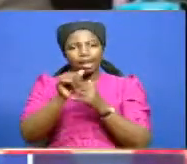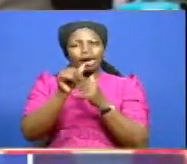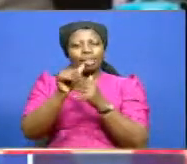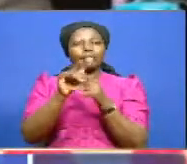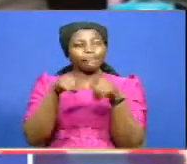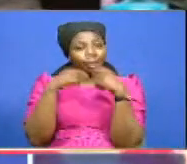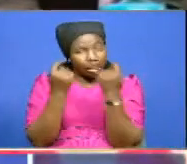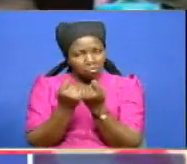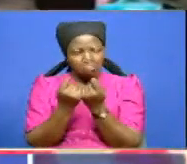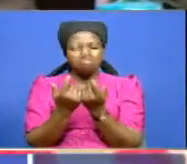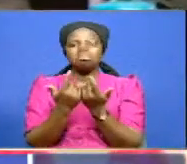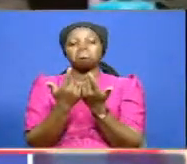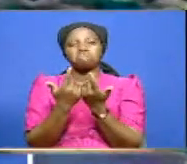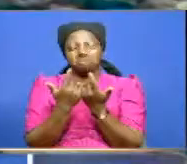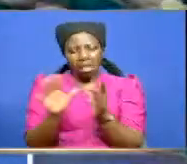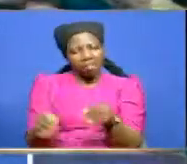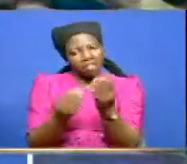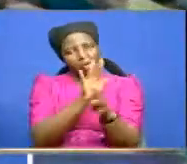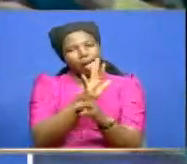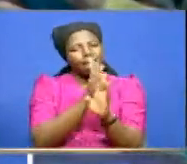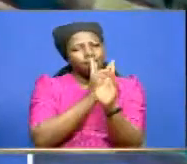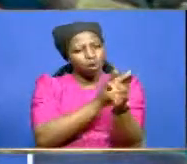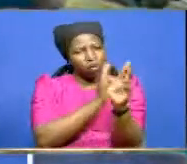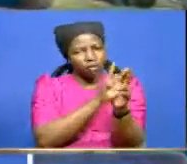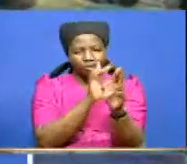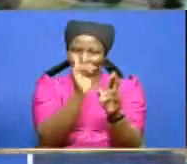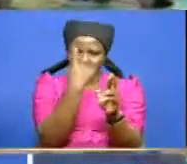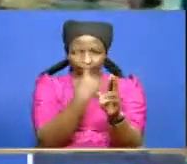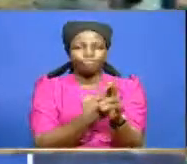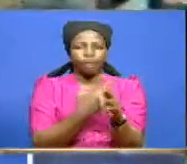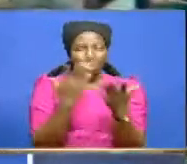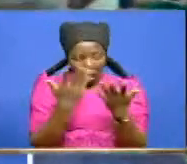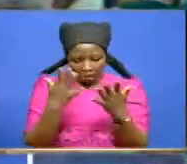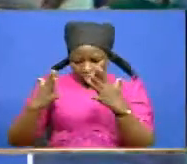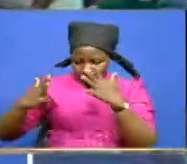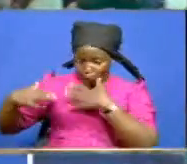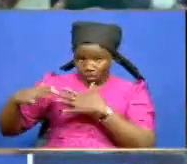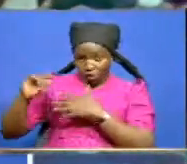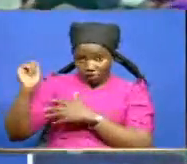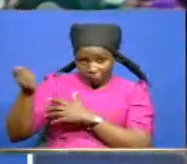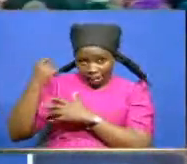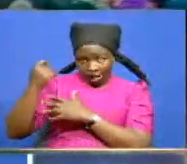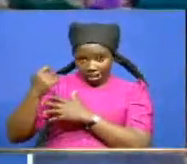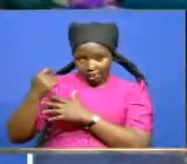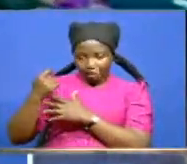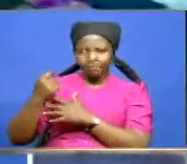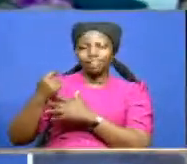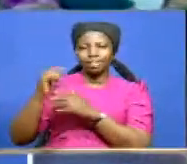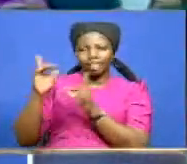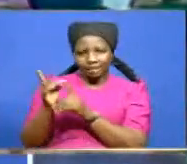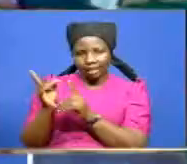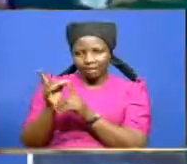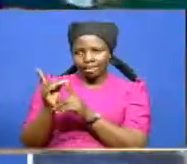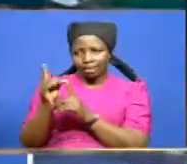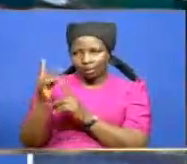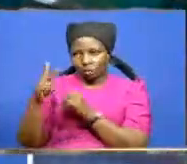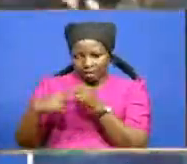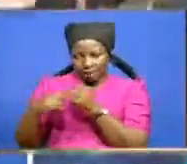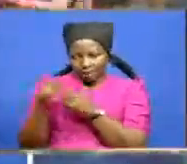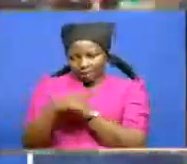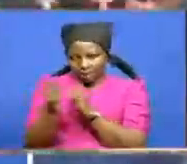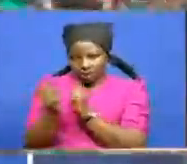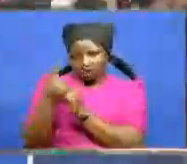after presenting its first report at a colourful event at the Bomas of Kenya on November 27, 2019.